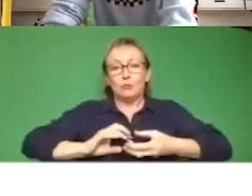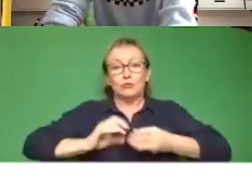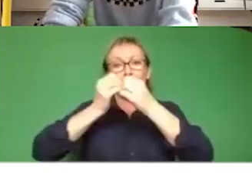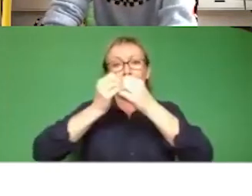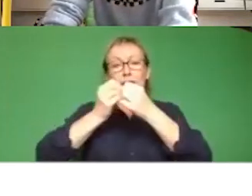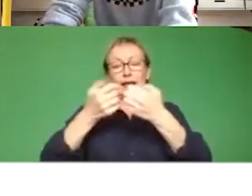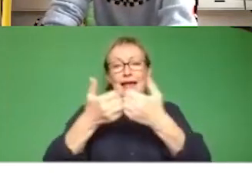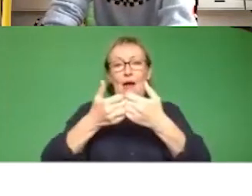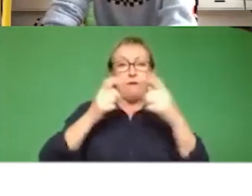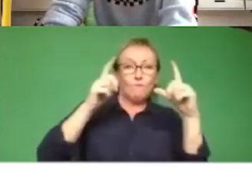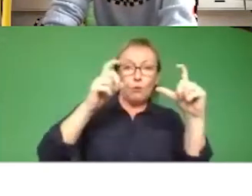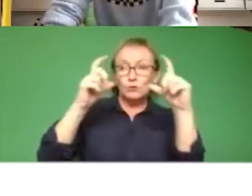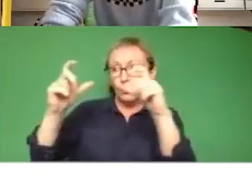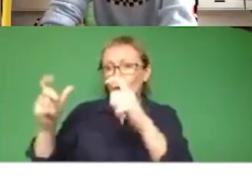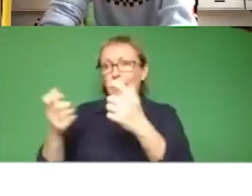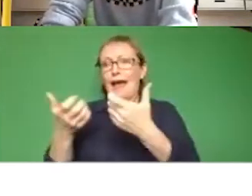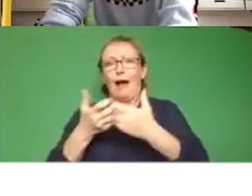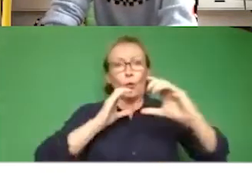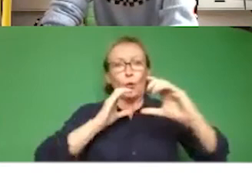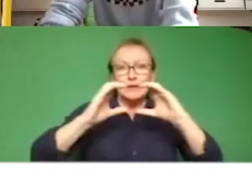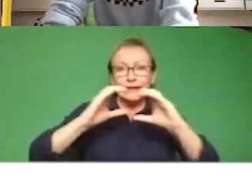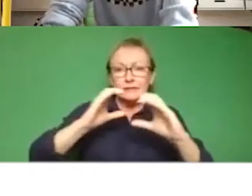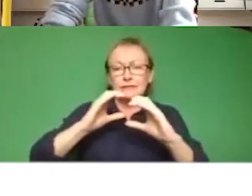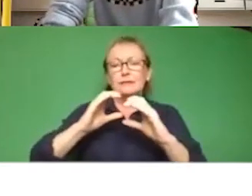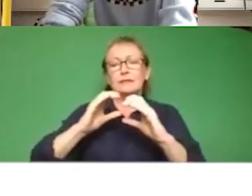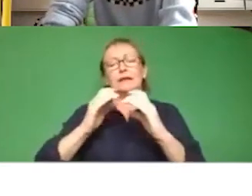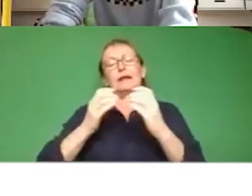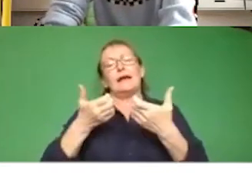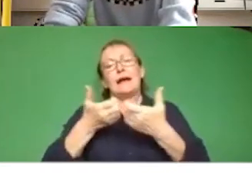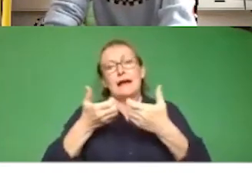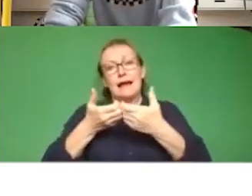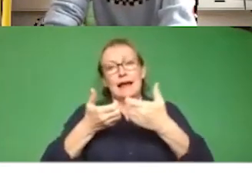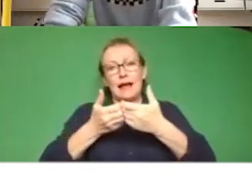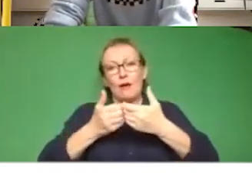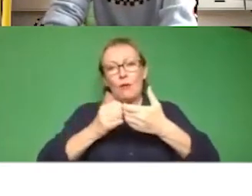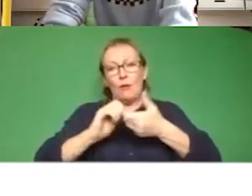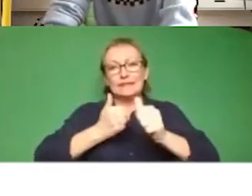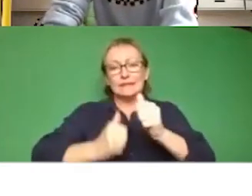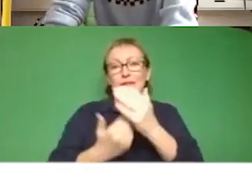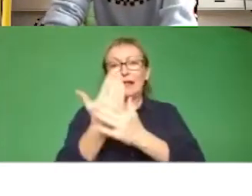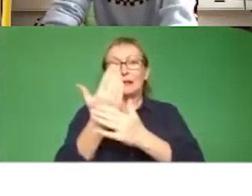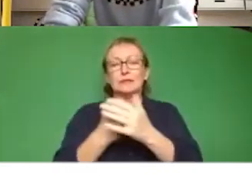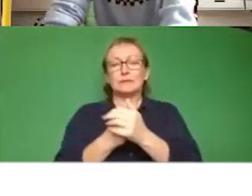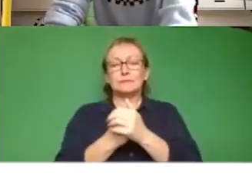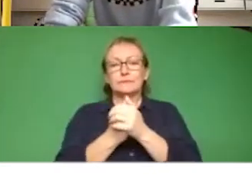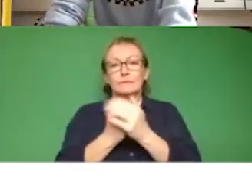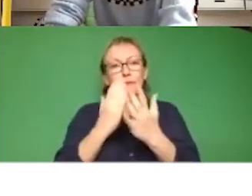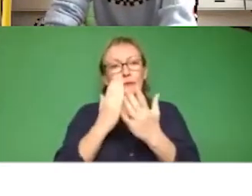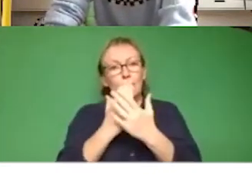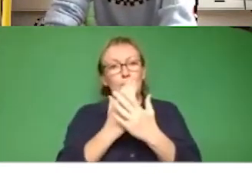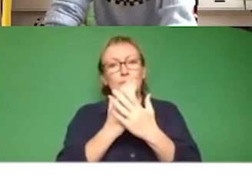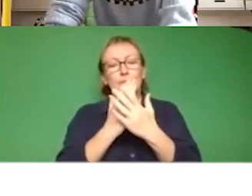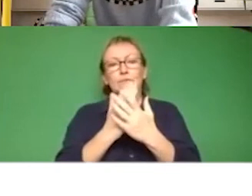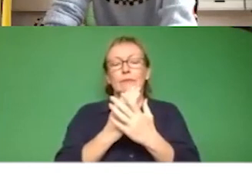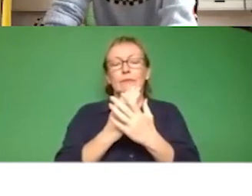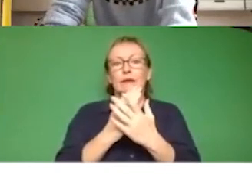the way it was communicated, the way even the business developed. So that was the initial drive, yeah.